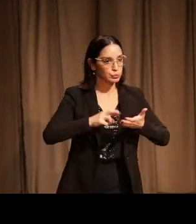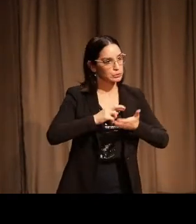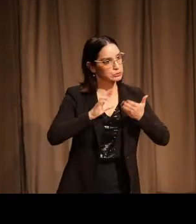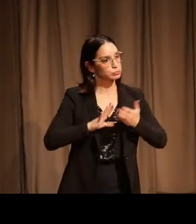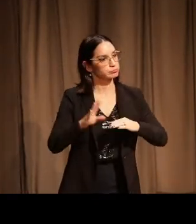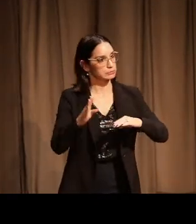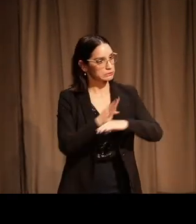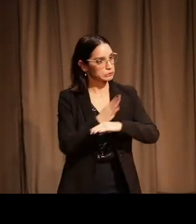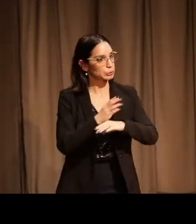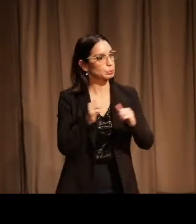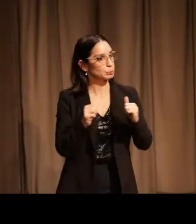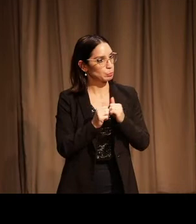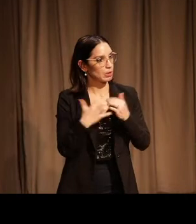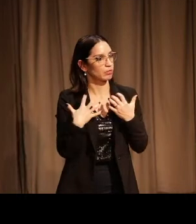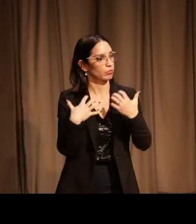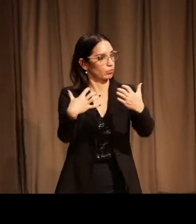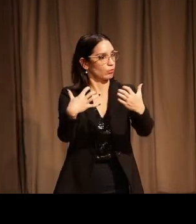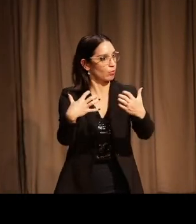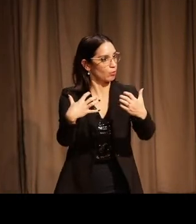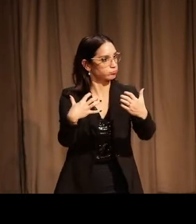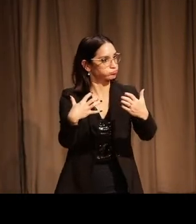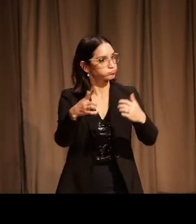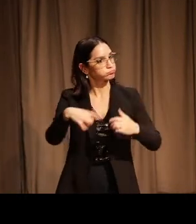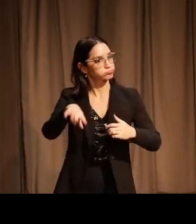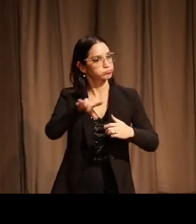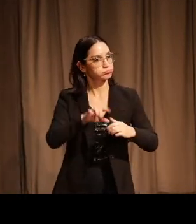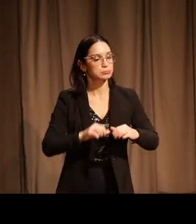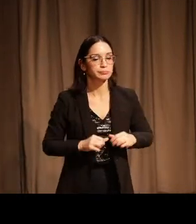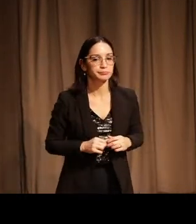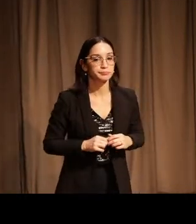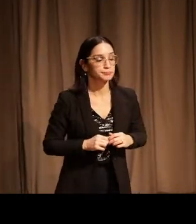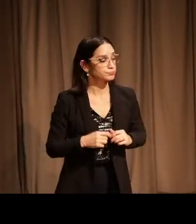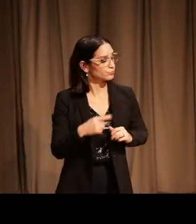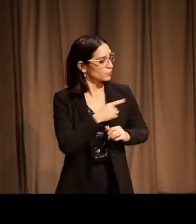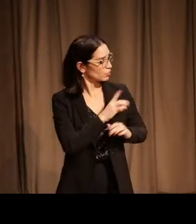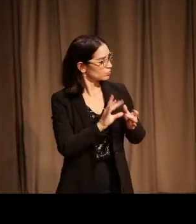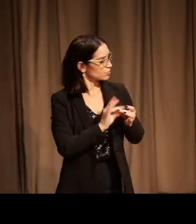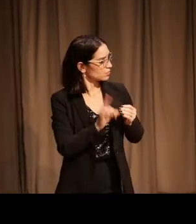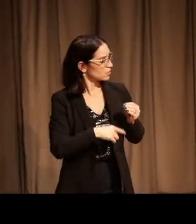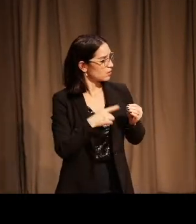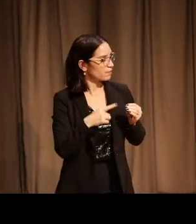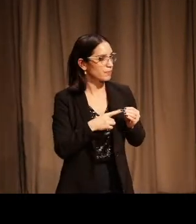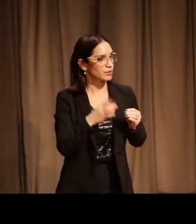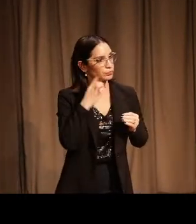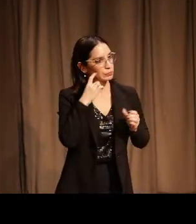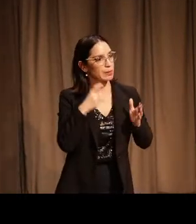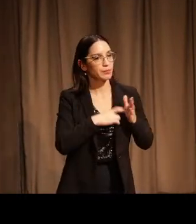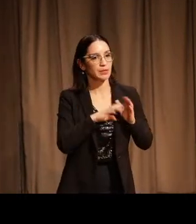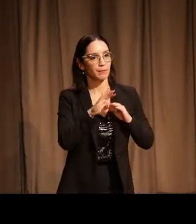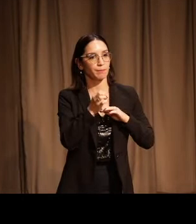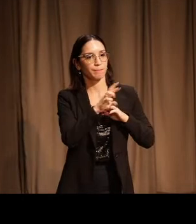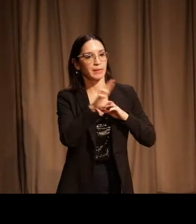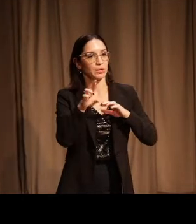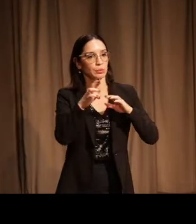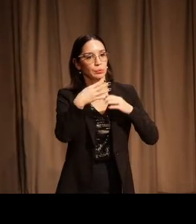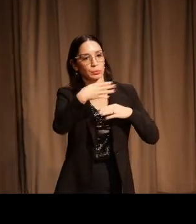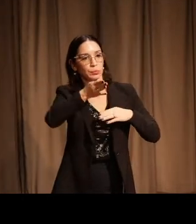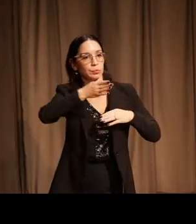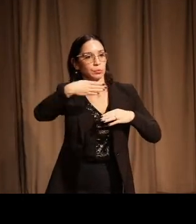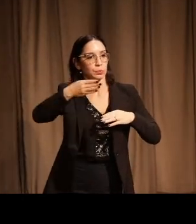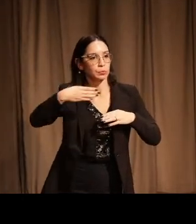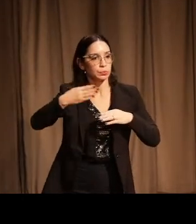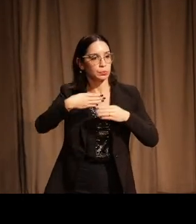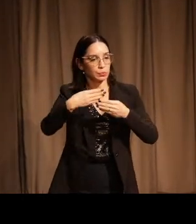And even talking about that Diego Rivera, that came up when we were talking about these banners, right? That we wanted to create for